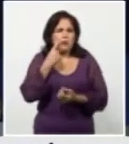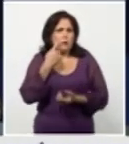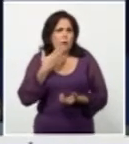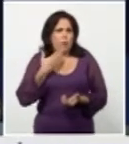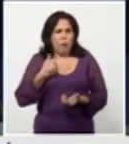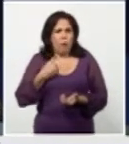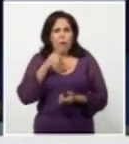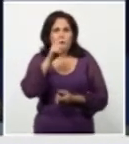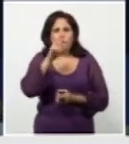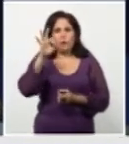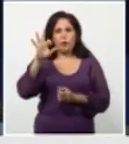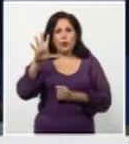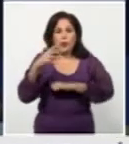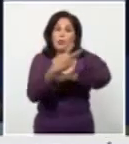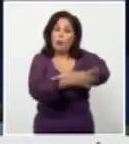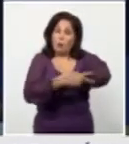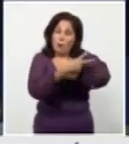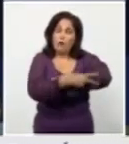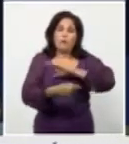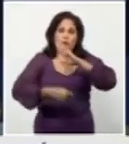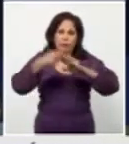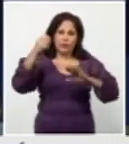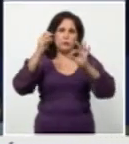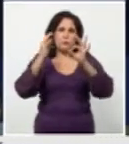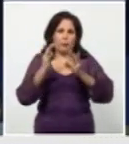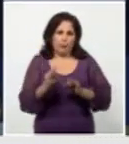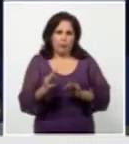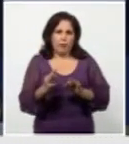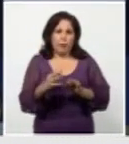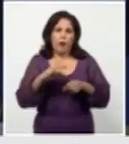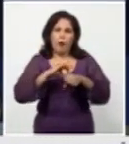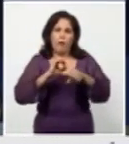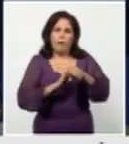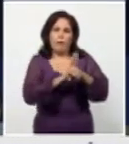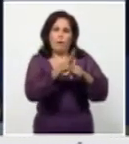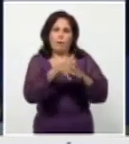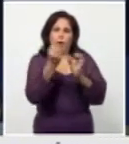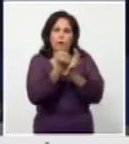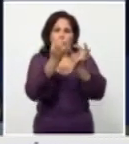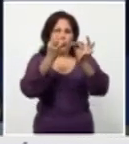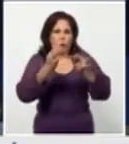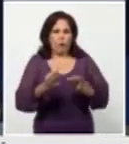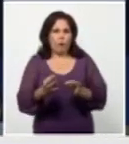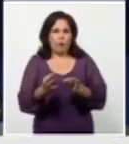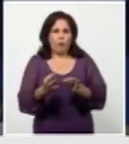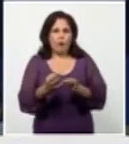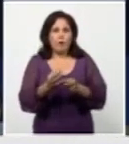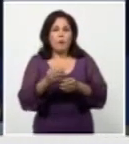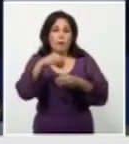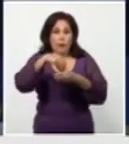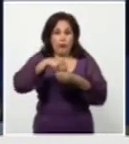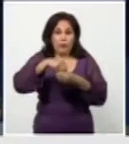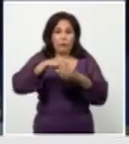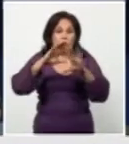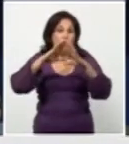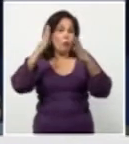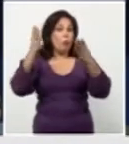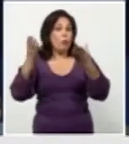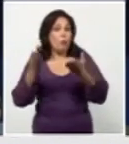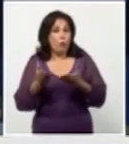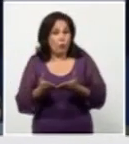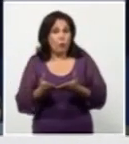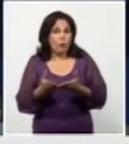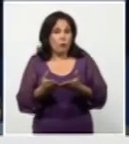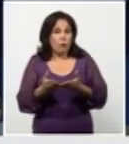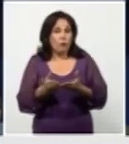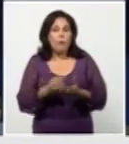los 185 países en los cuales And the number se han of confirmado cases casos de added COVID-19 en el mundo. remain very En